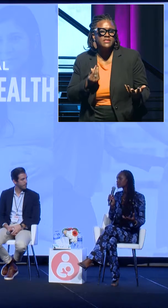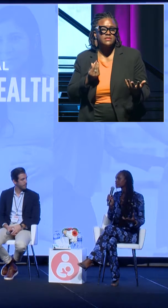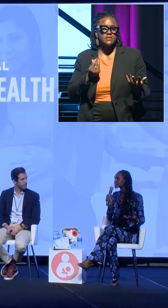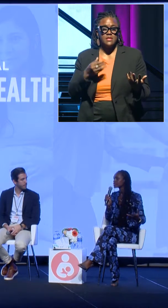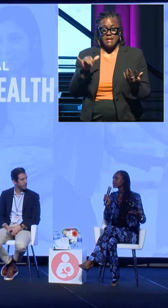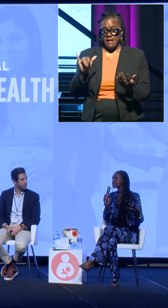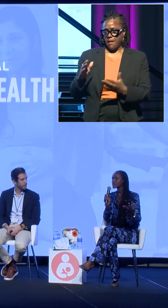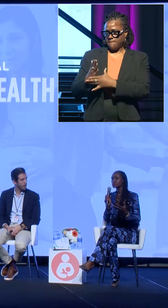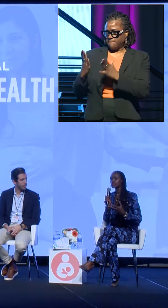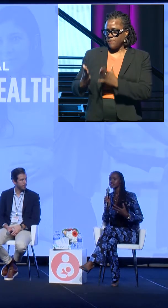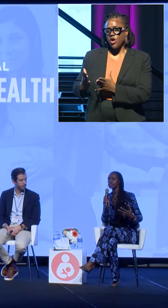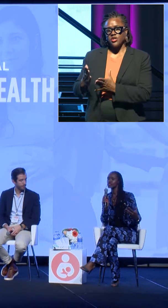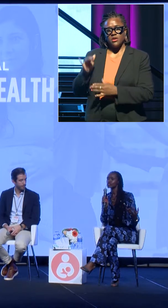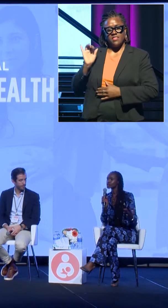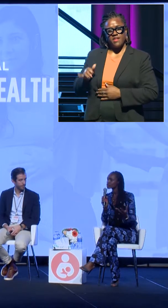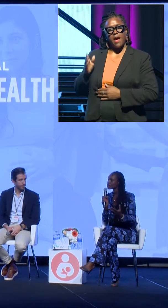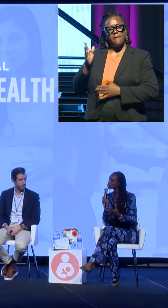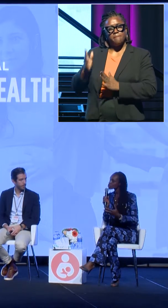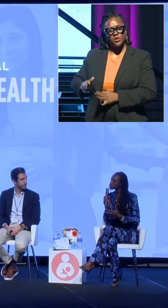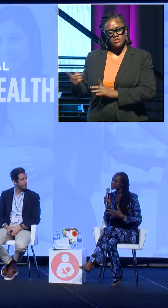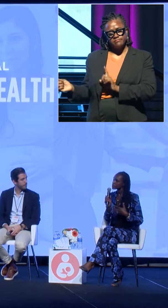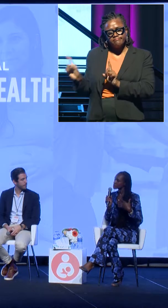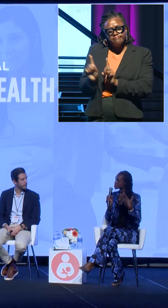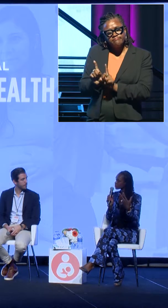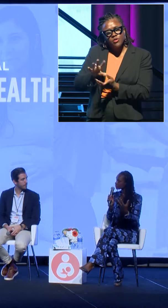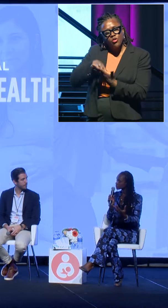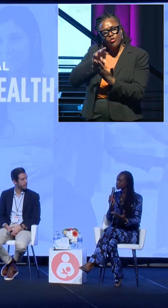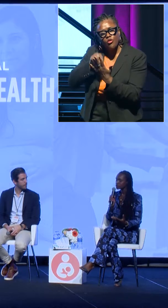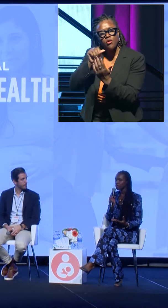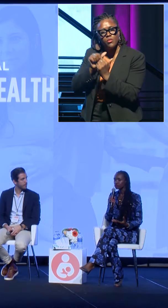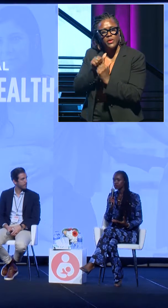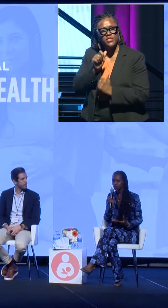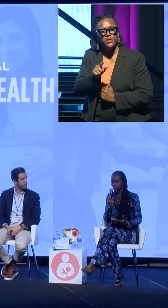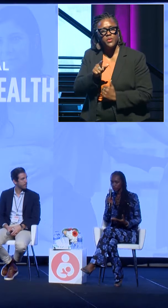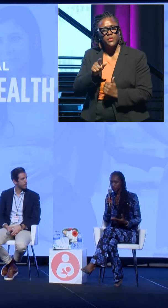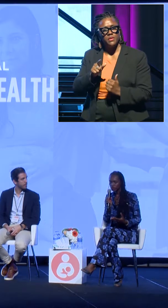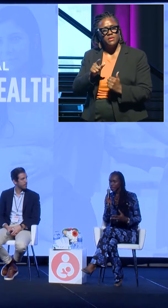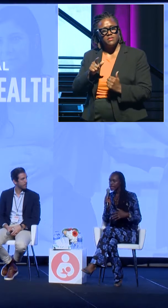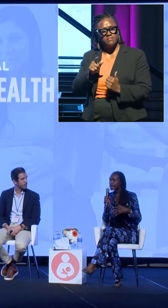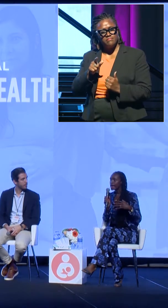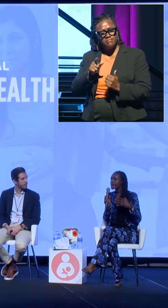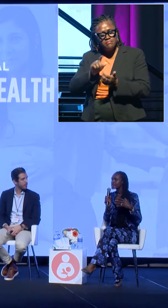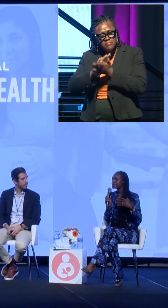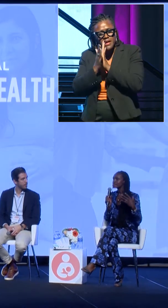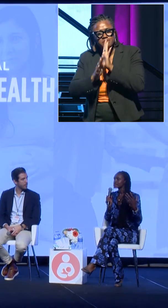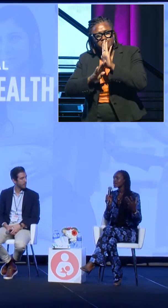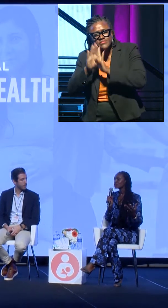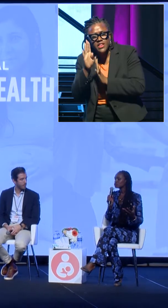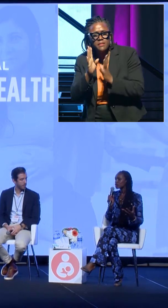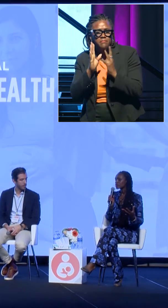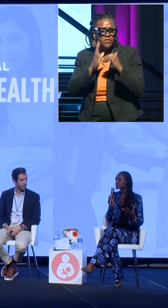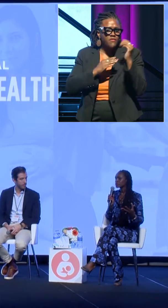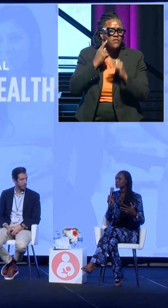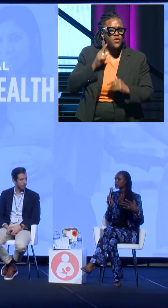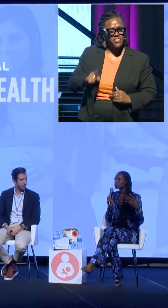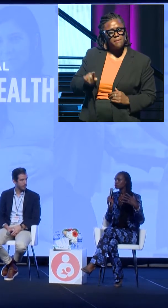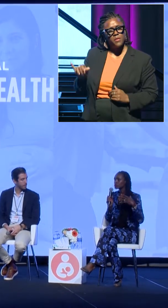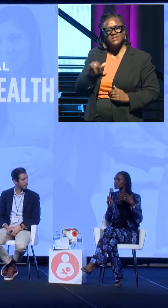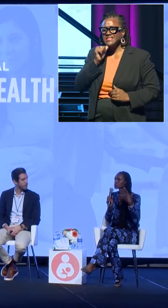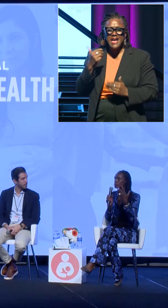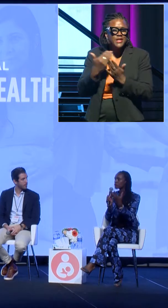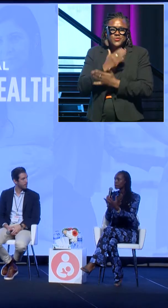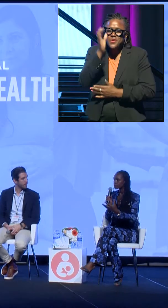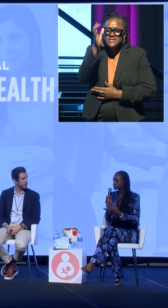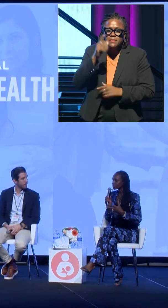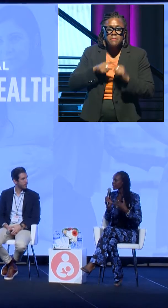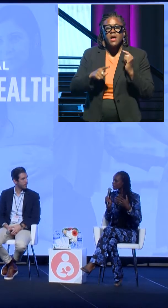partner present, that person gets to learn along the journey and participate at their level of comfort as well. And this is not a new concept, although